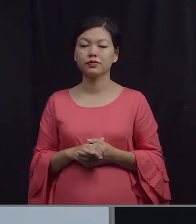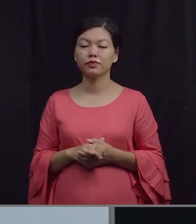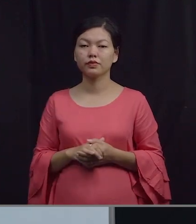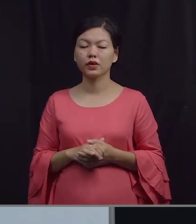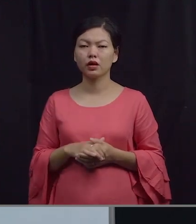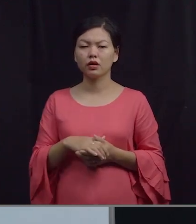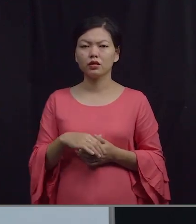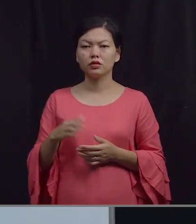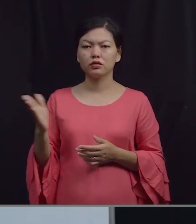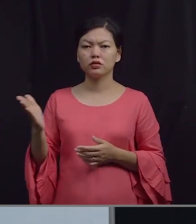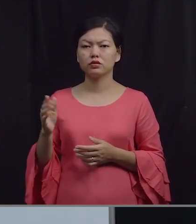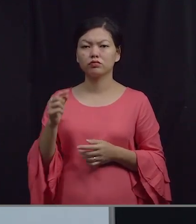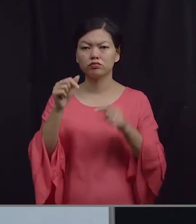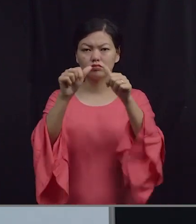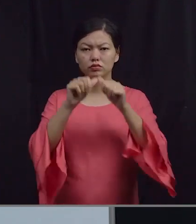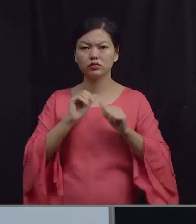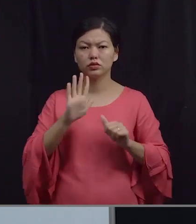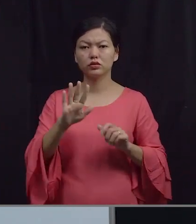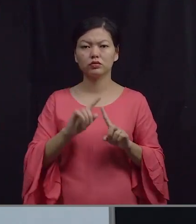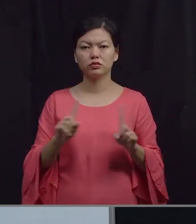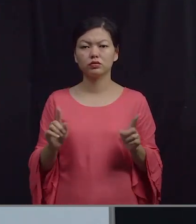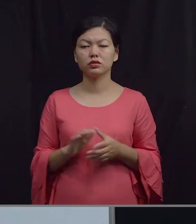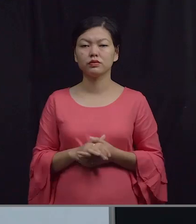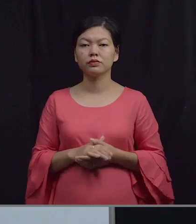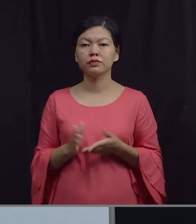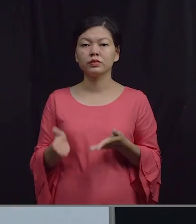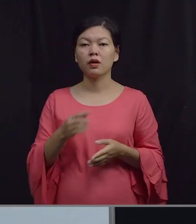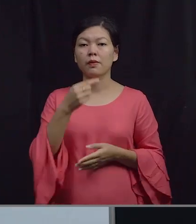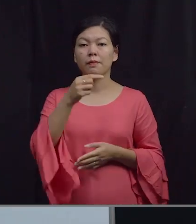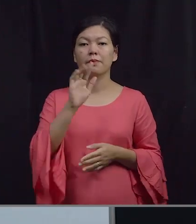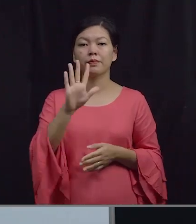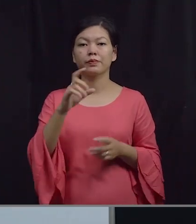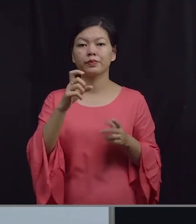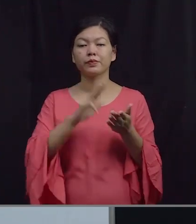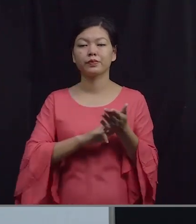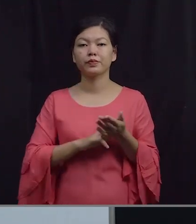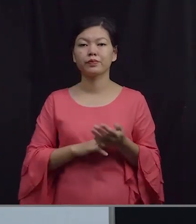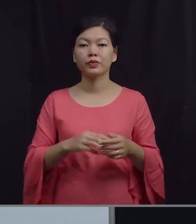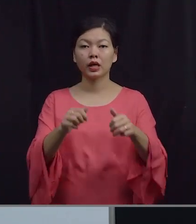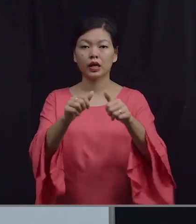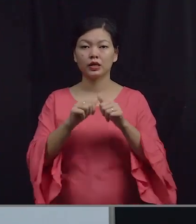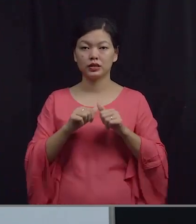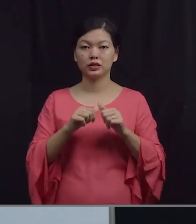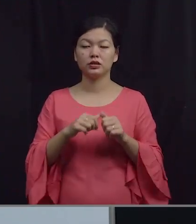by 2.5? That is 5, right? This is what? Minus 5 centimeter. Okay. What is the answer? That